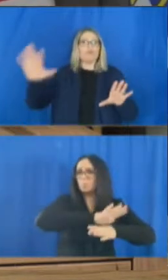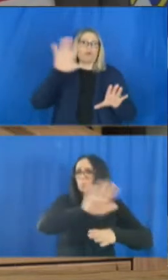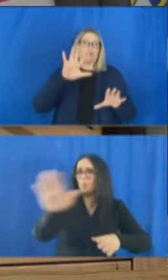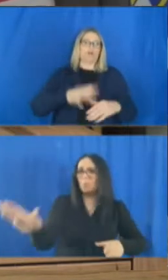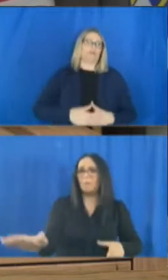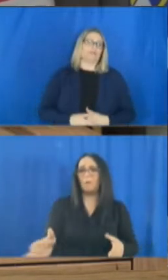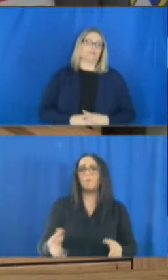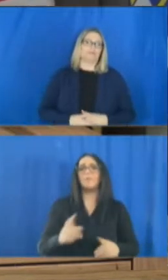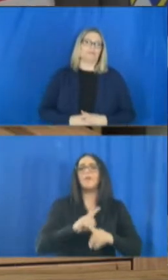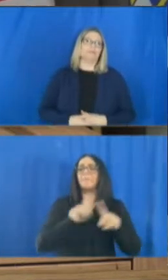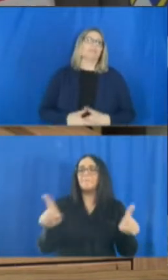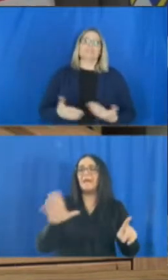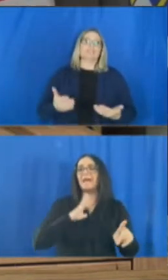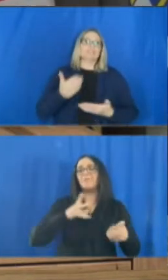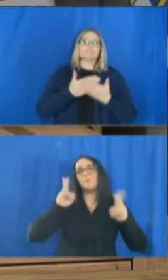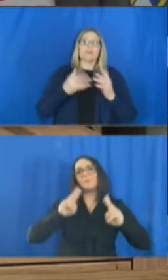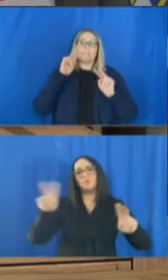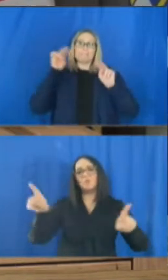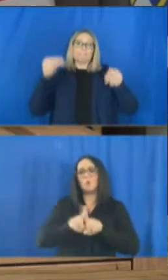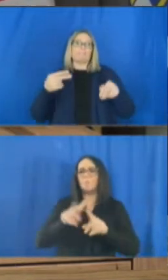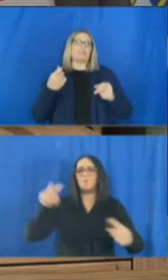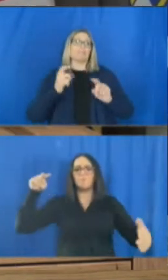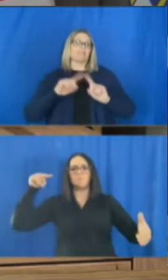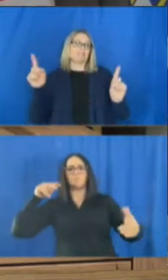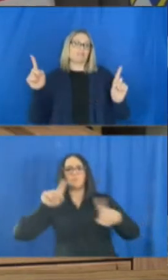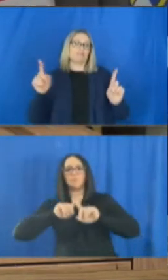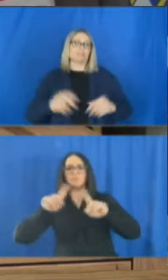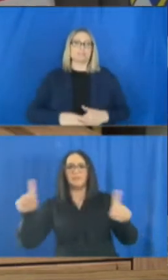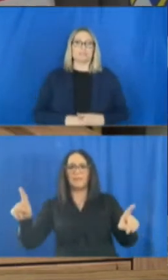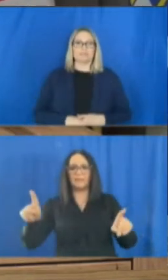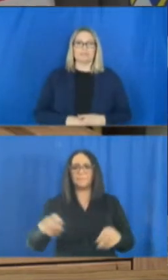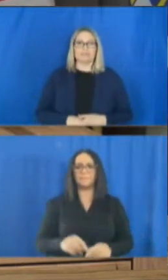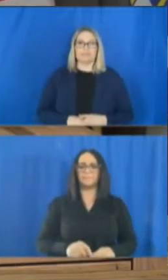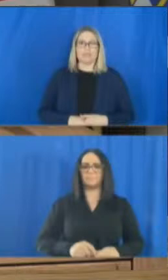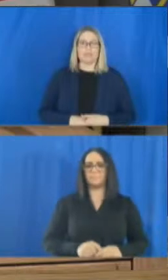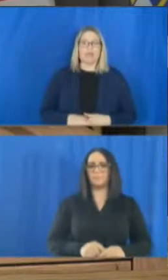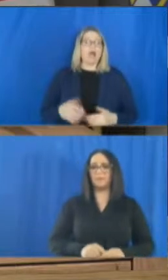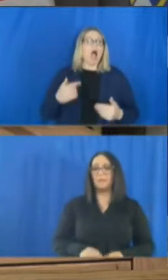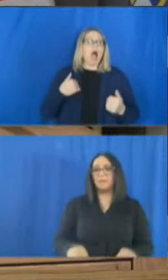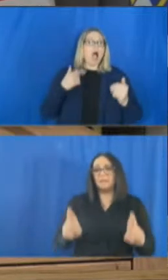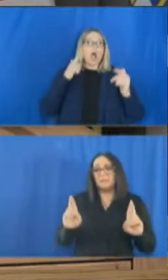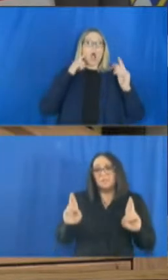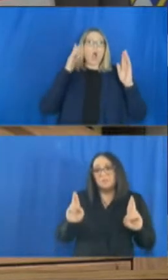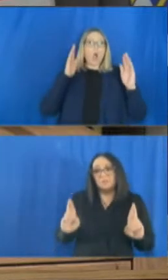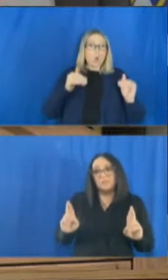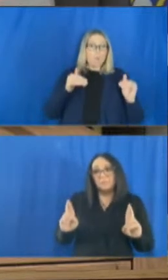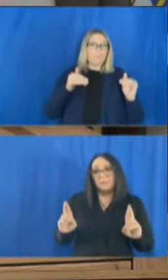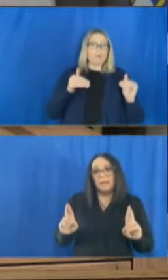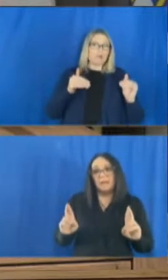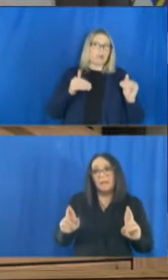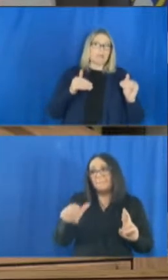this. Thank you. Nicholas Steinbach, Radio-Canada.